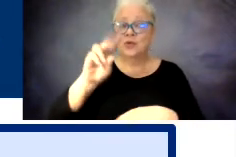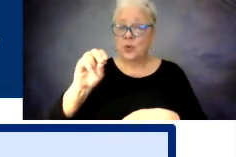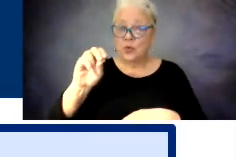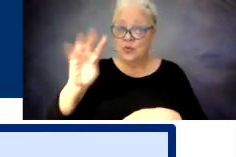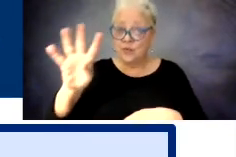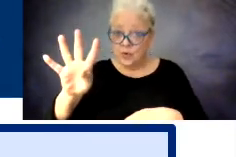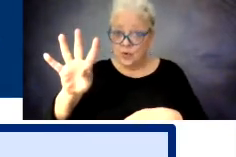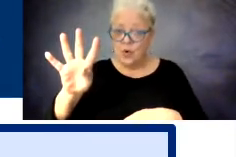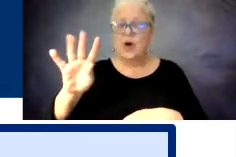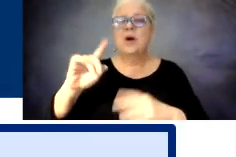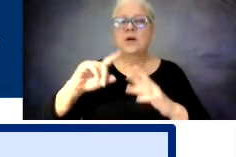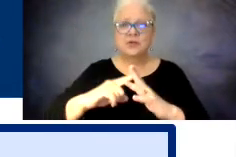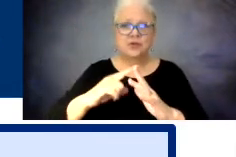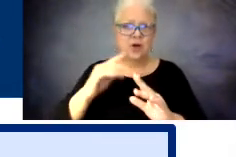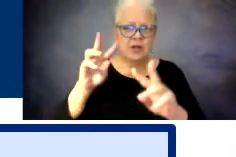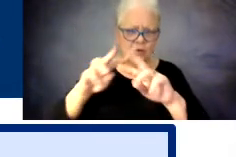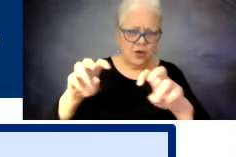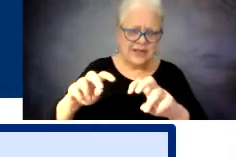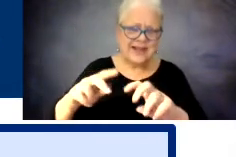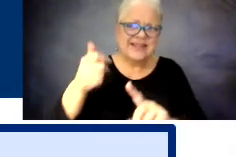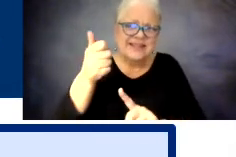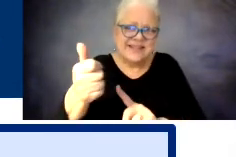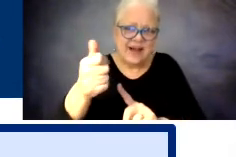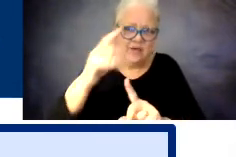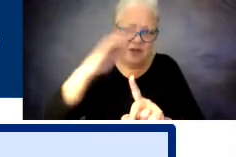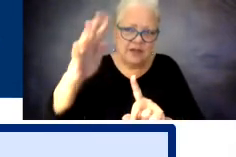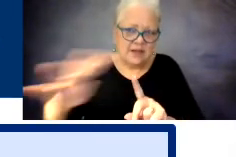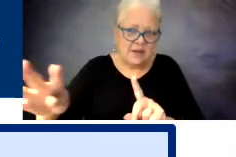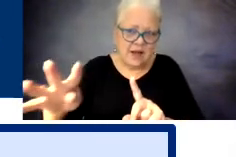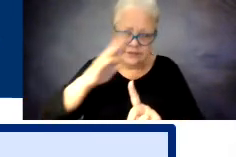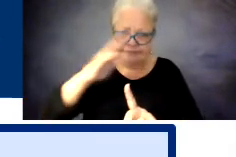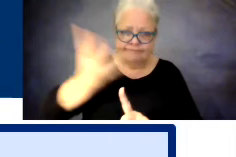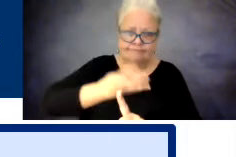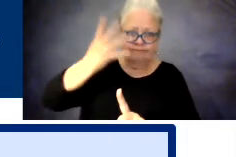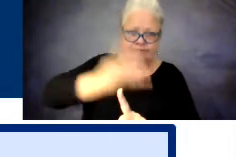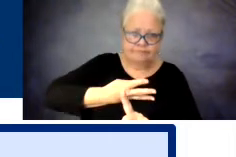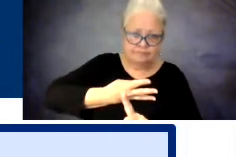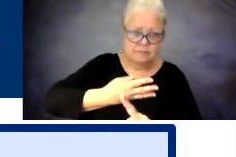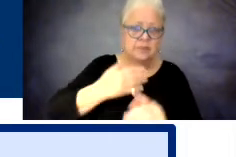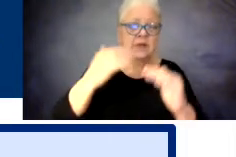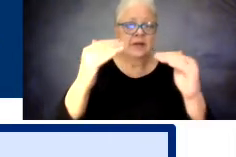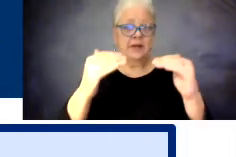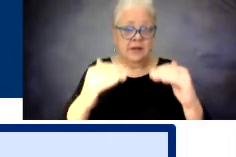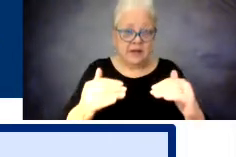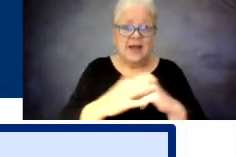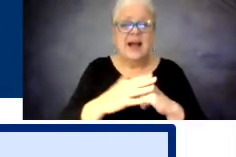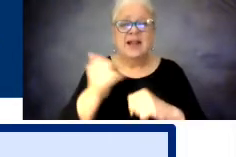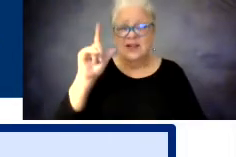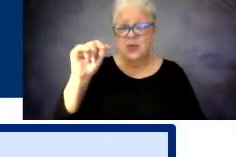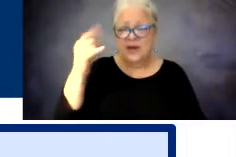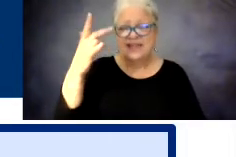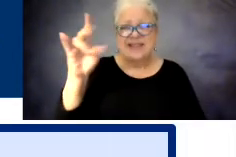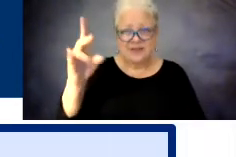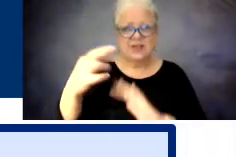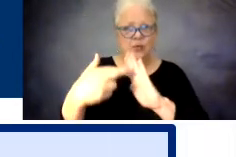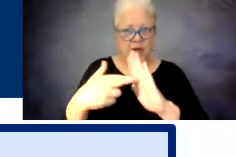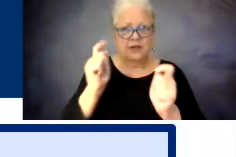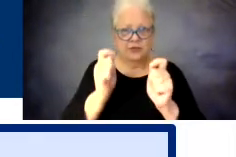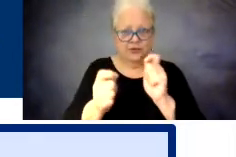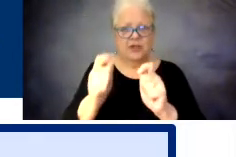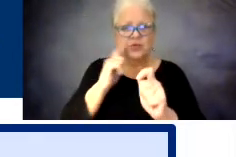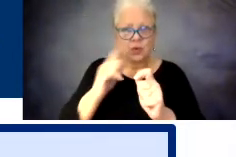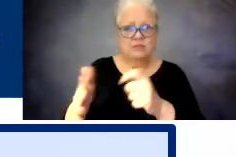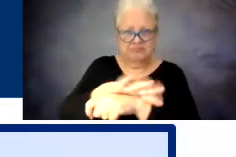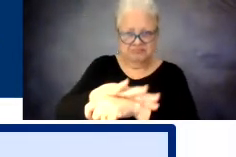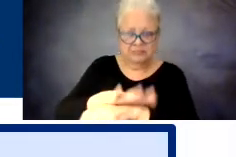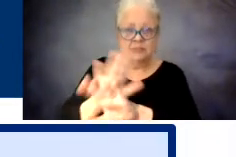at self-neglect. And Jonathan said, there were some regulation changes in 2017 that we will go over. Obviously, adding